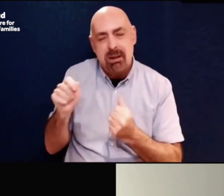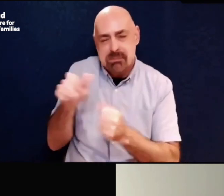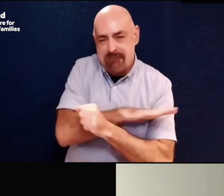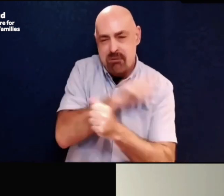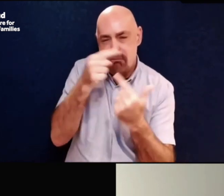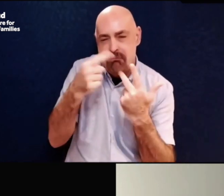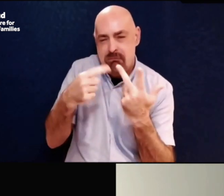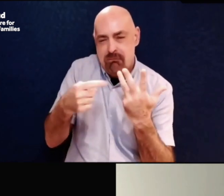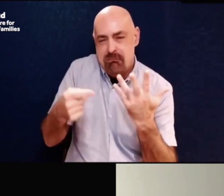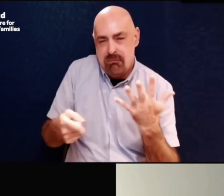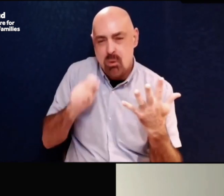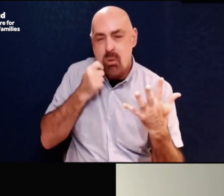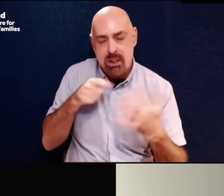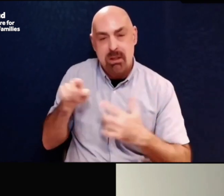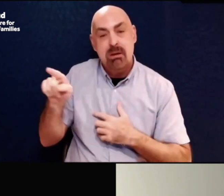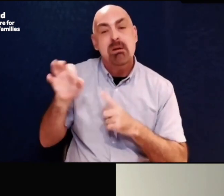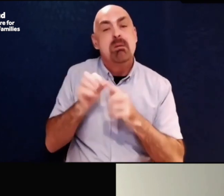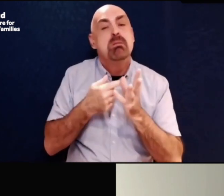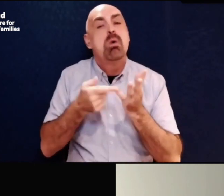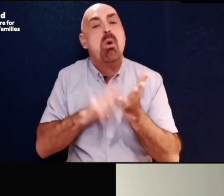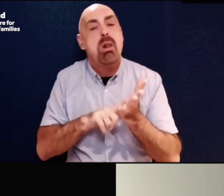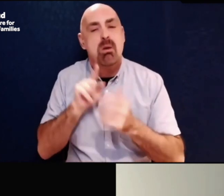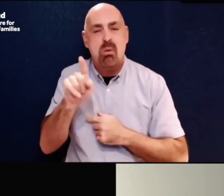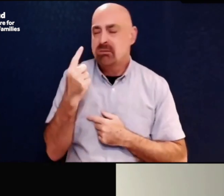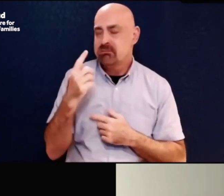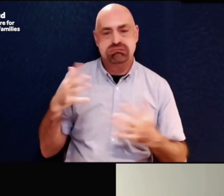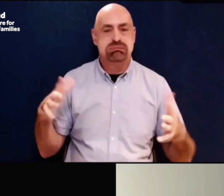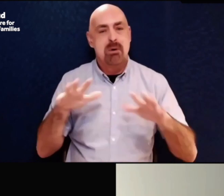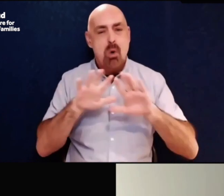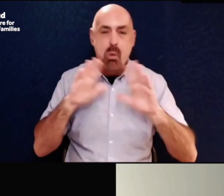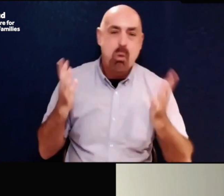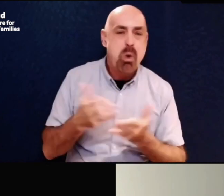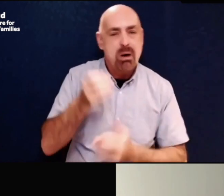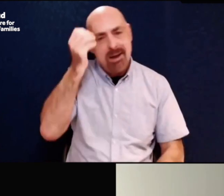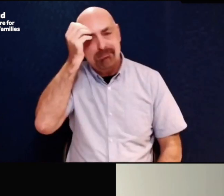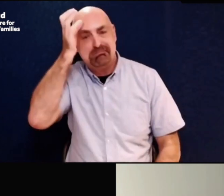explore. Paul is one of the world's leading authority,